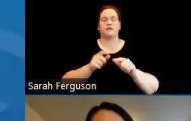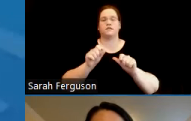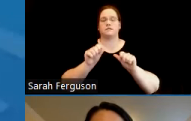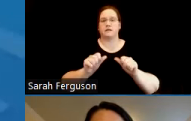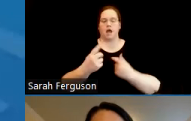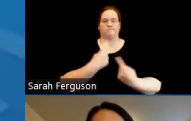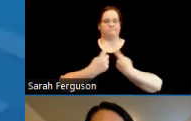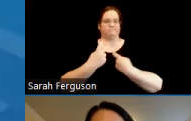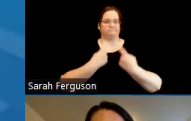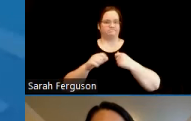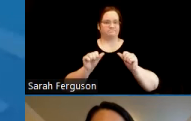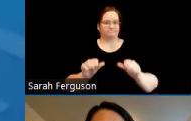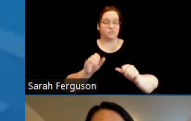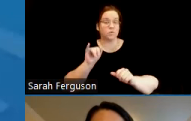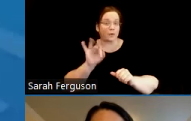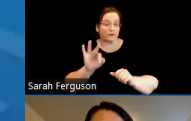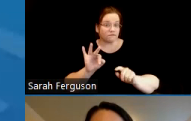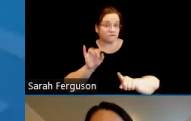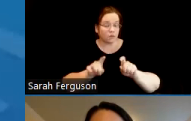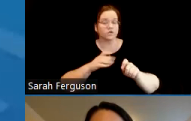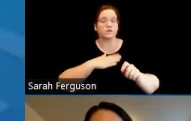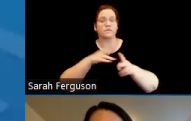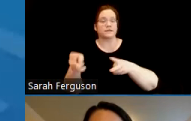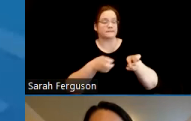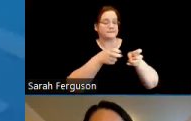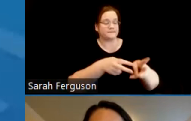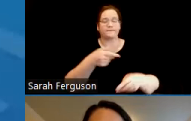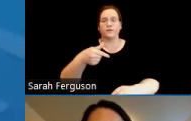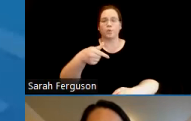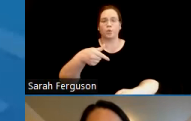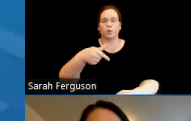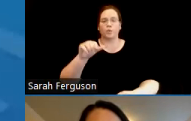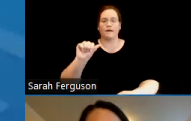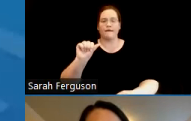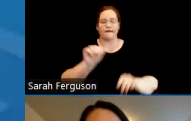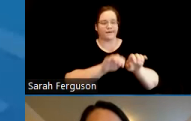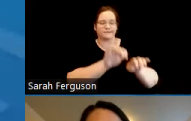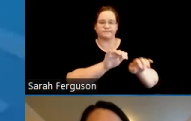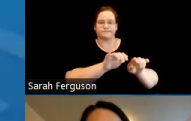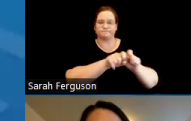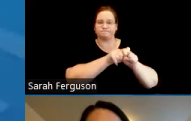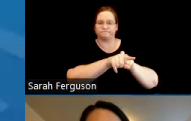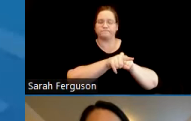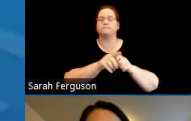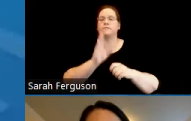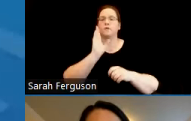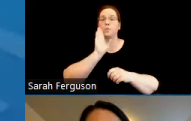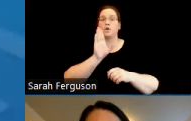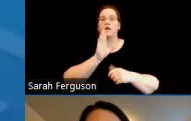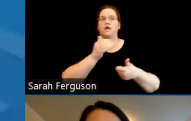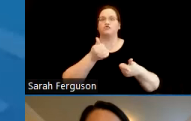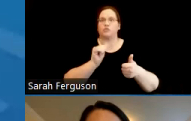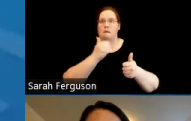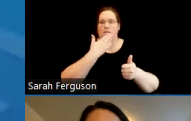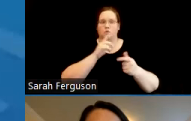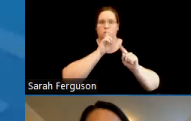questions. So if you have questions, please put it in the Q&A, and we are going to do our best to answer everyone's